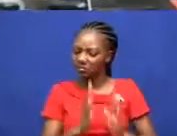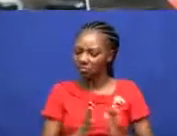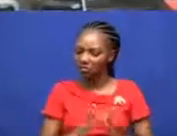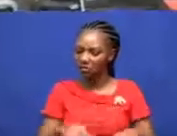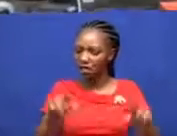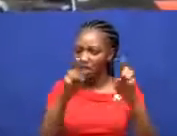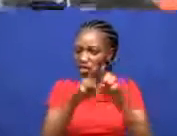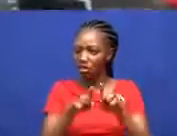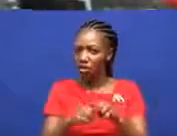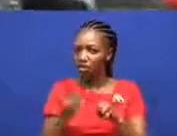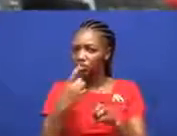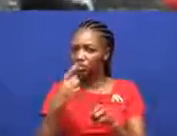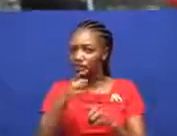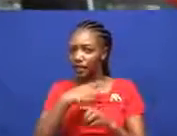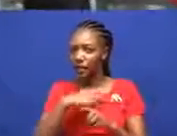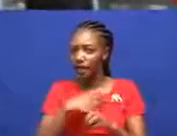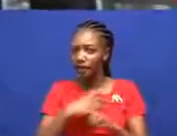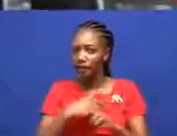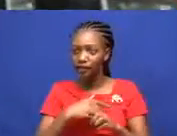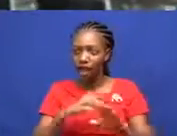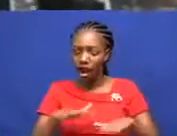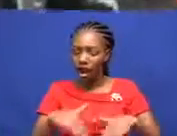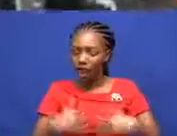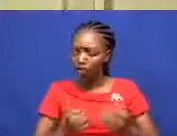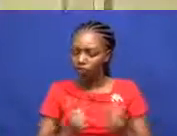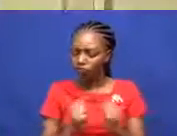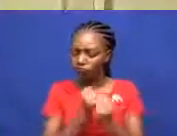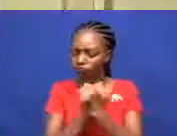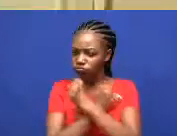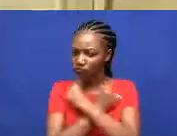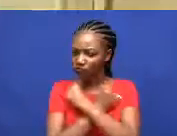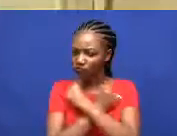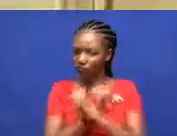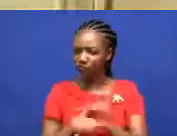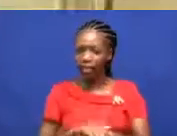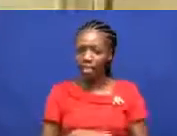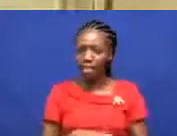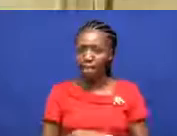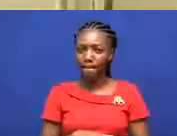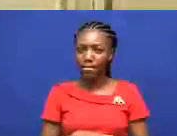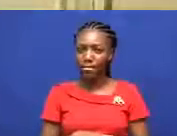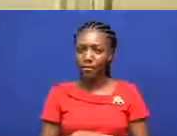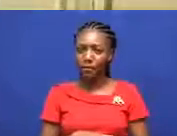us how his love for the decks sprouted. DJ